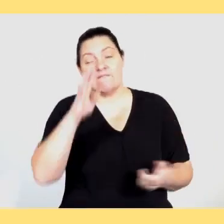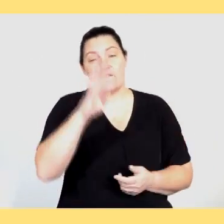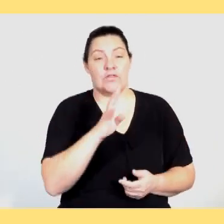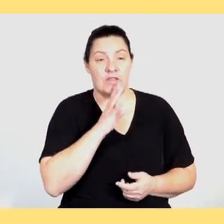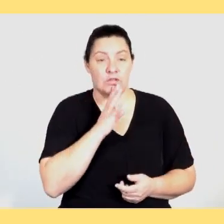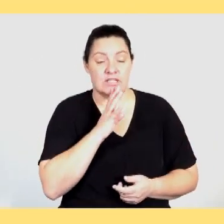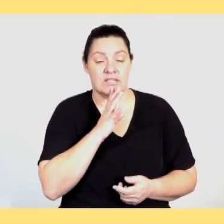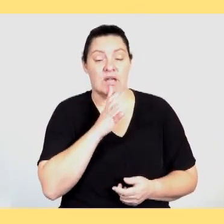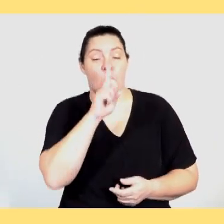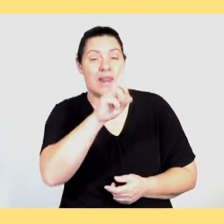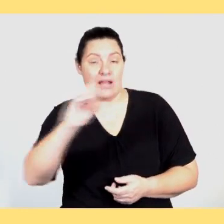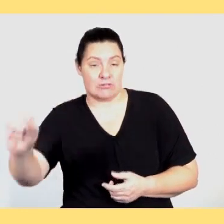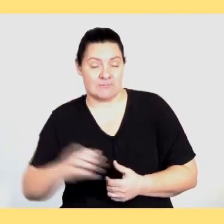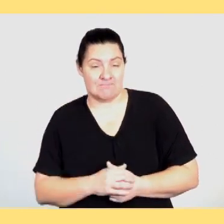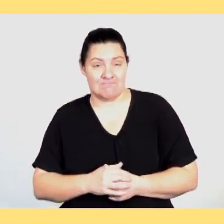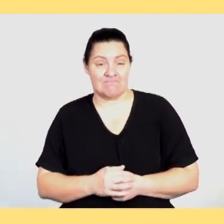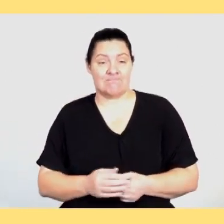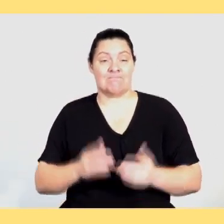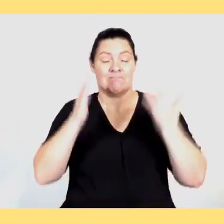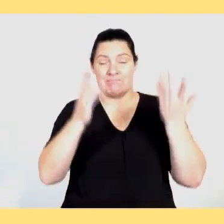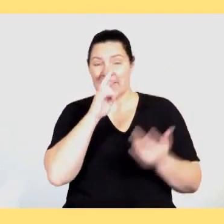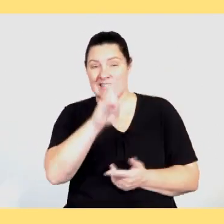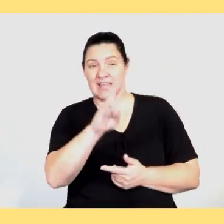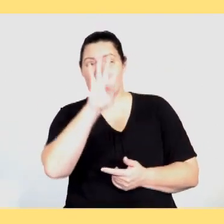is 4,100. Here's my